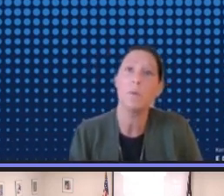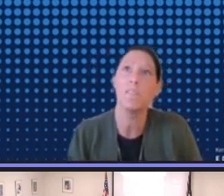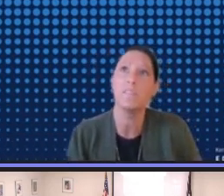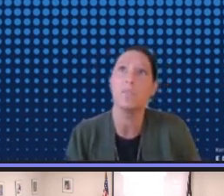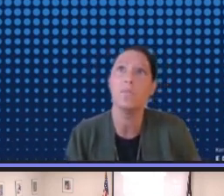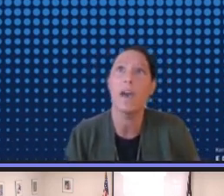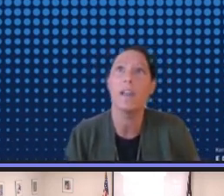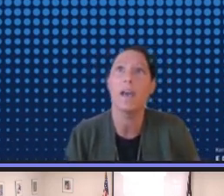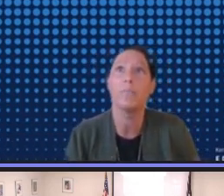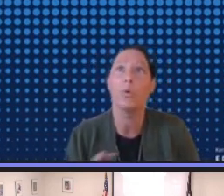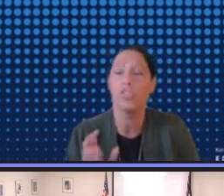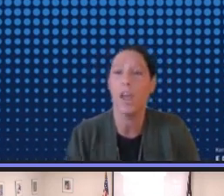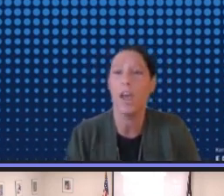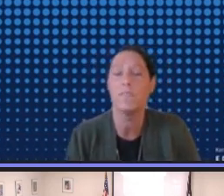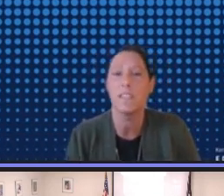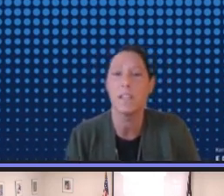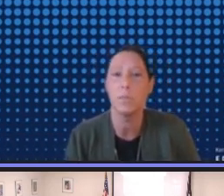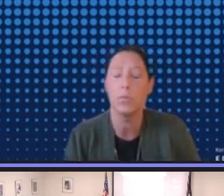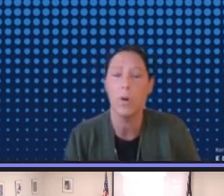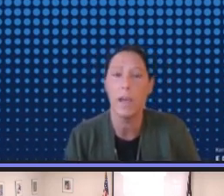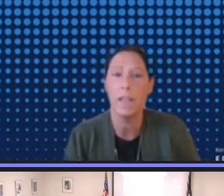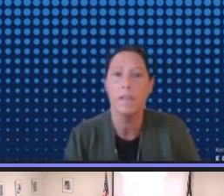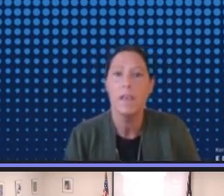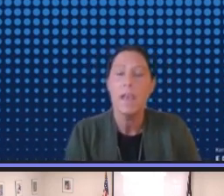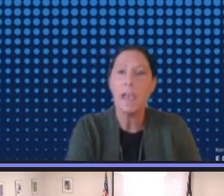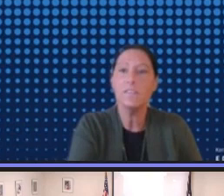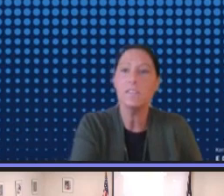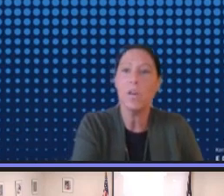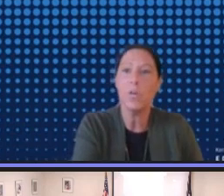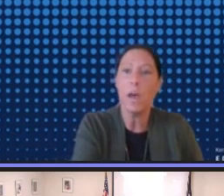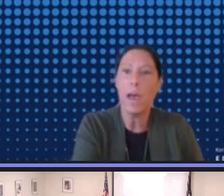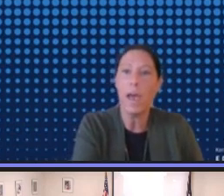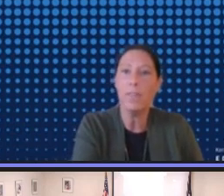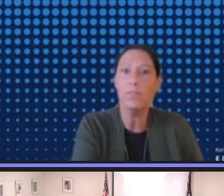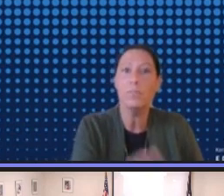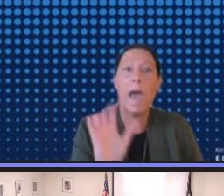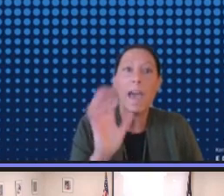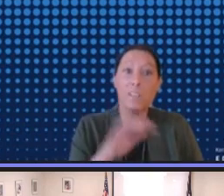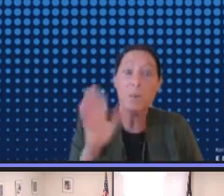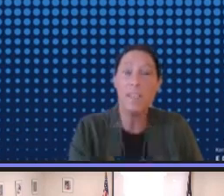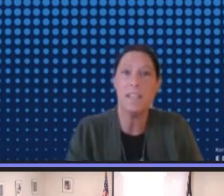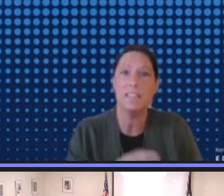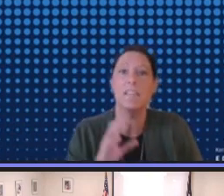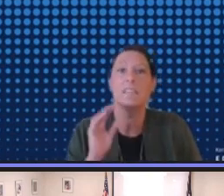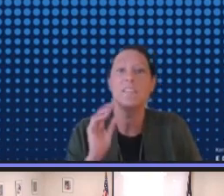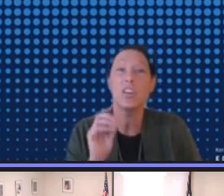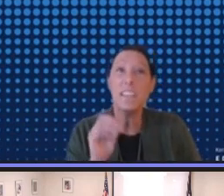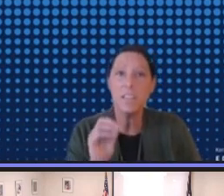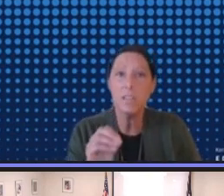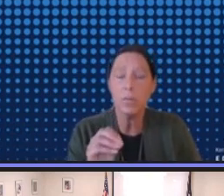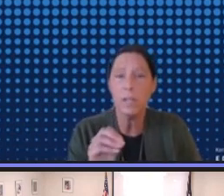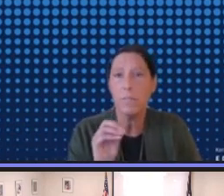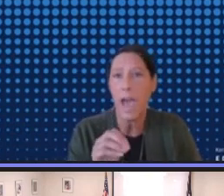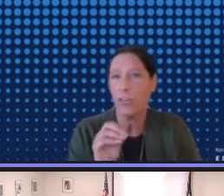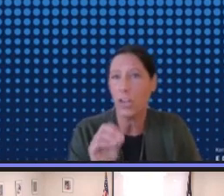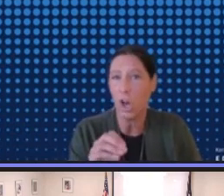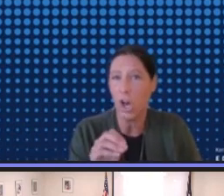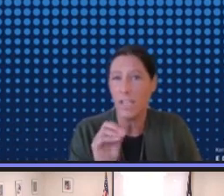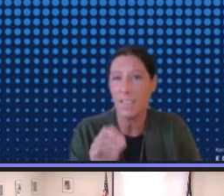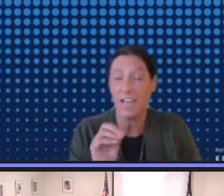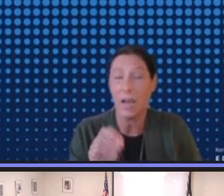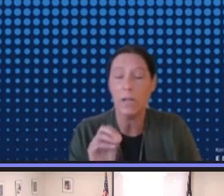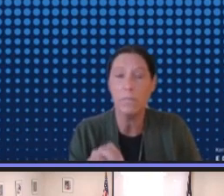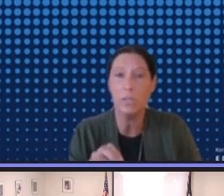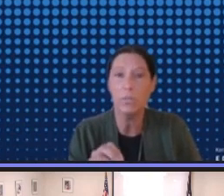specifically in response to that portion of Senate Bill 1. And so as we get into this, there is a little bit of